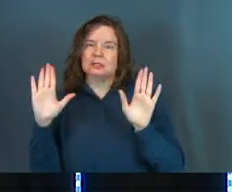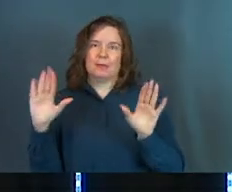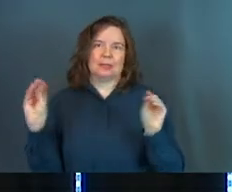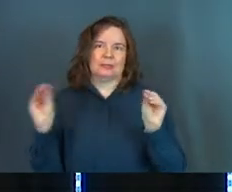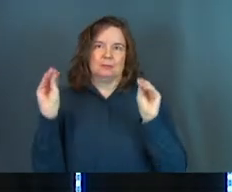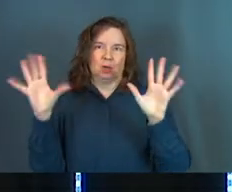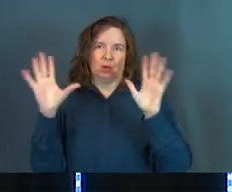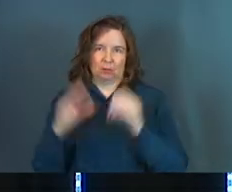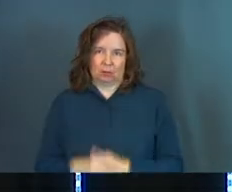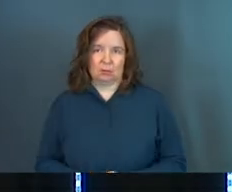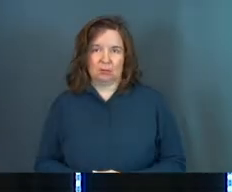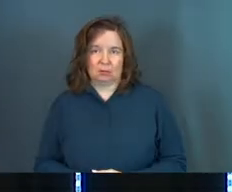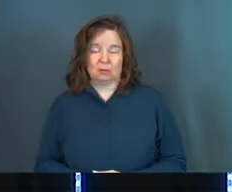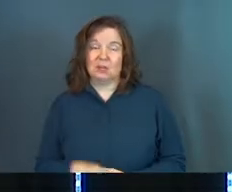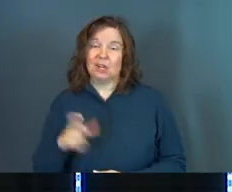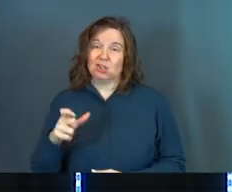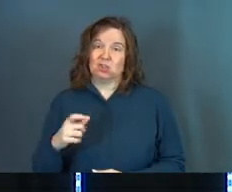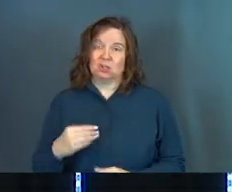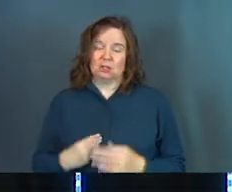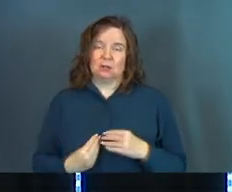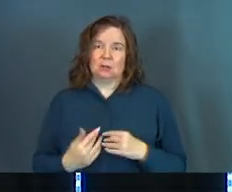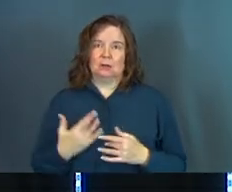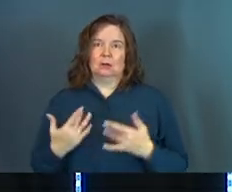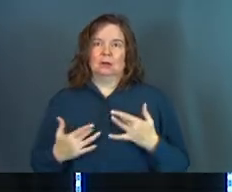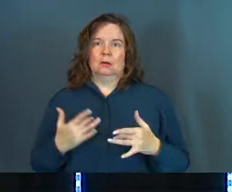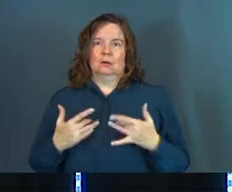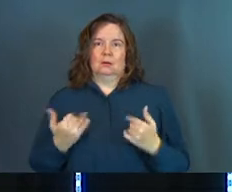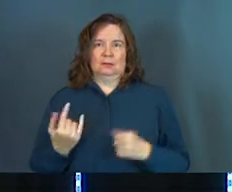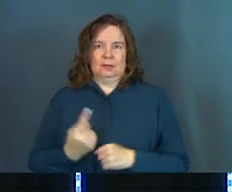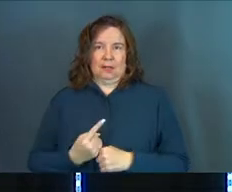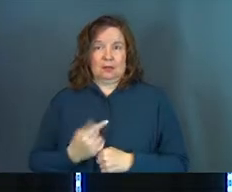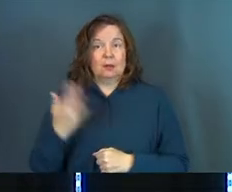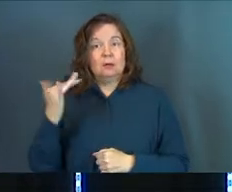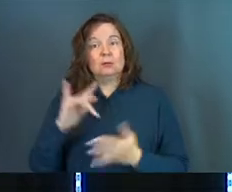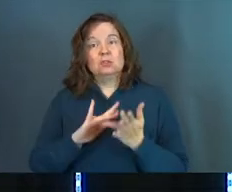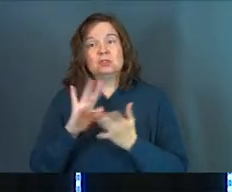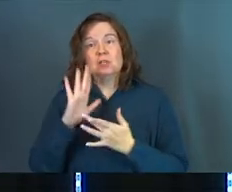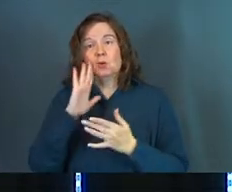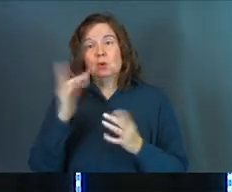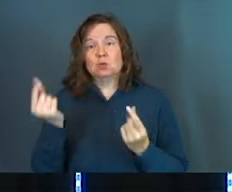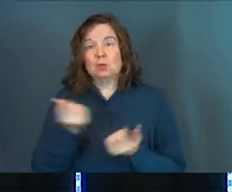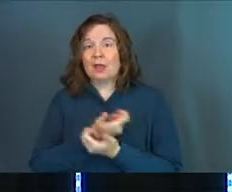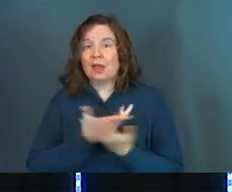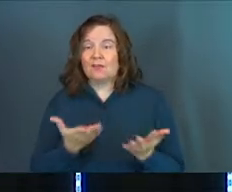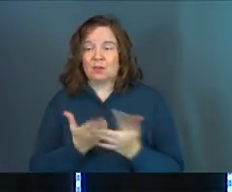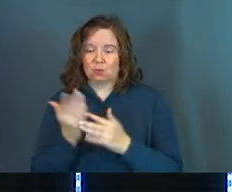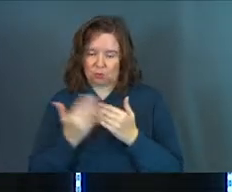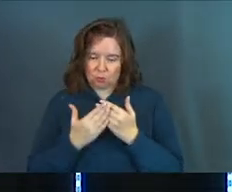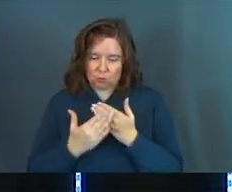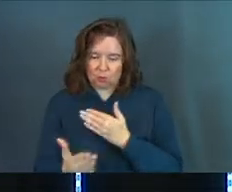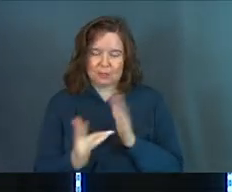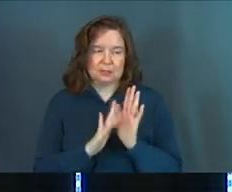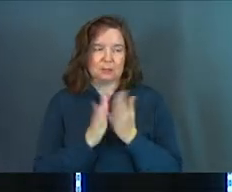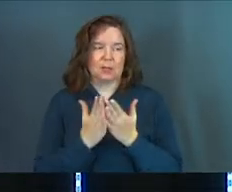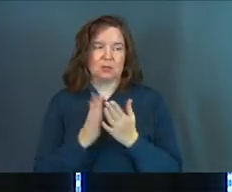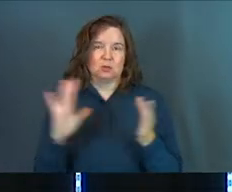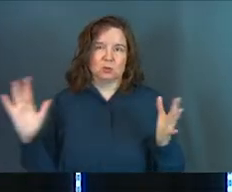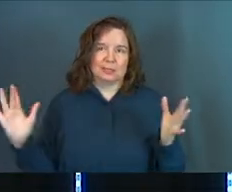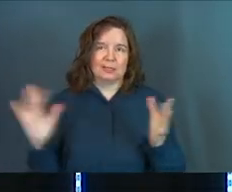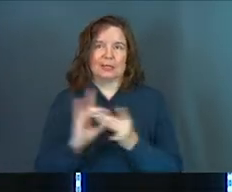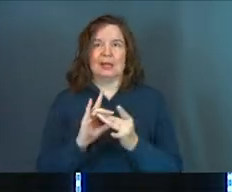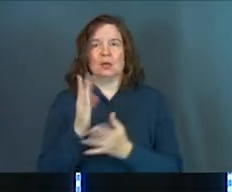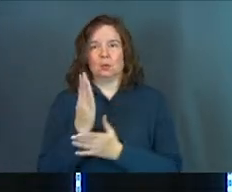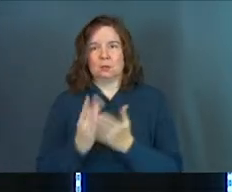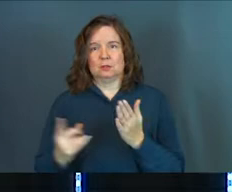miracle. And it should stir you today. Because Jesus is going to do everything through the rest of this passage to connect